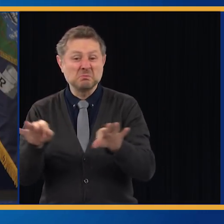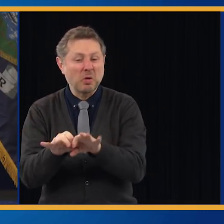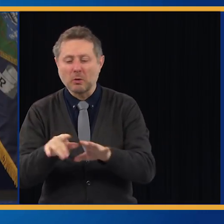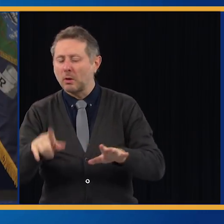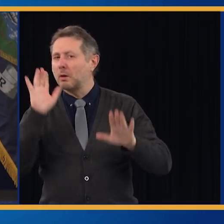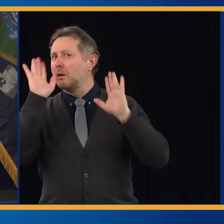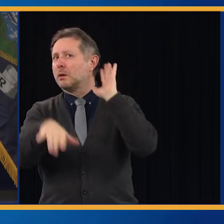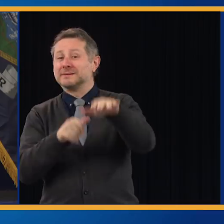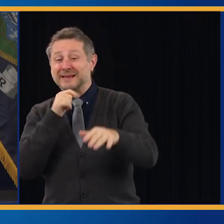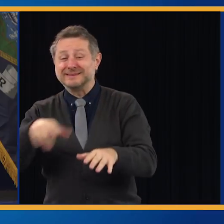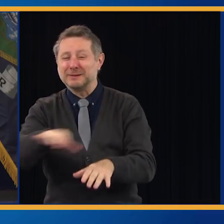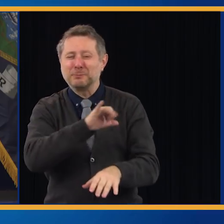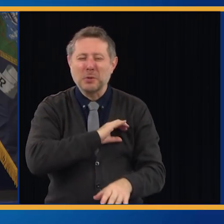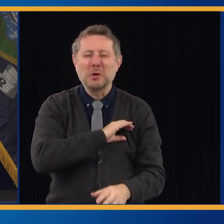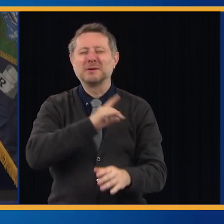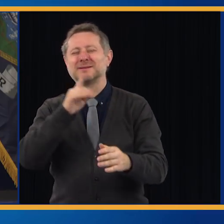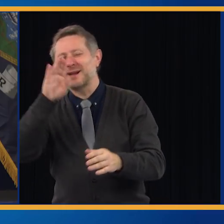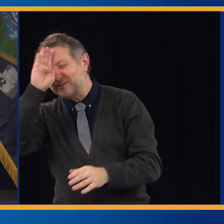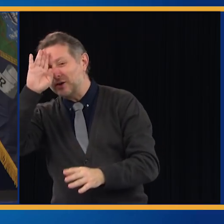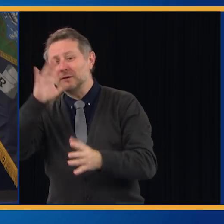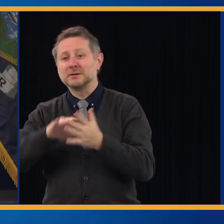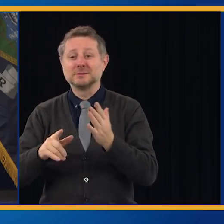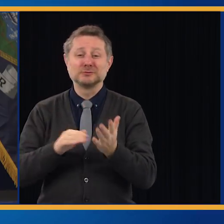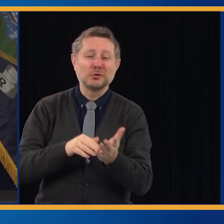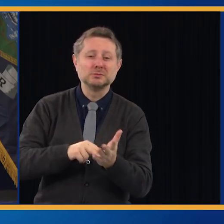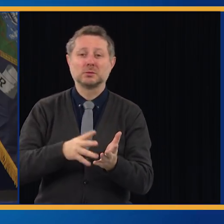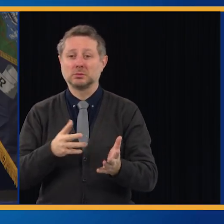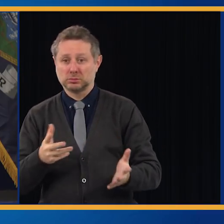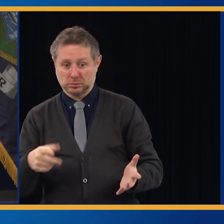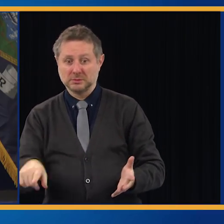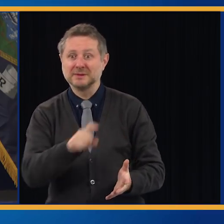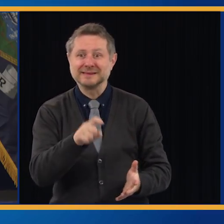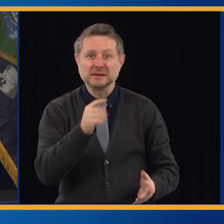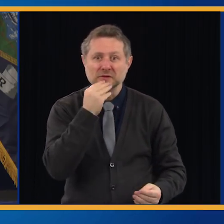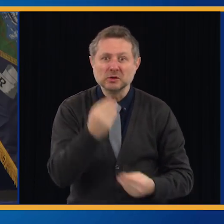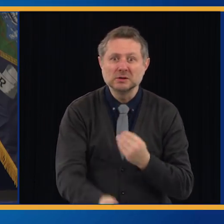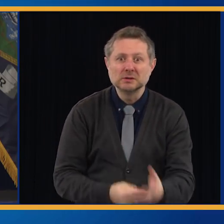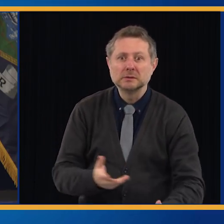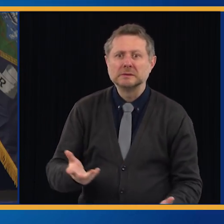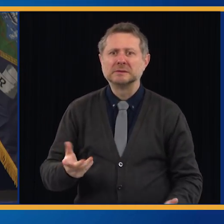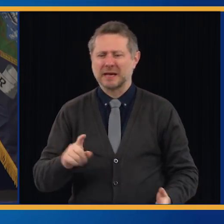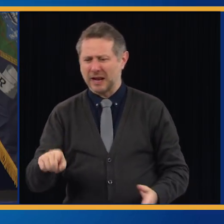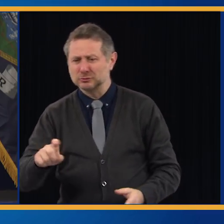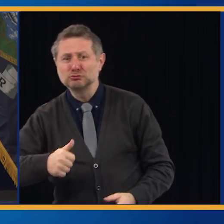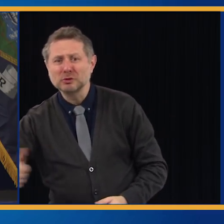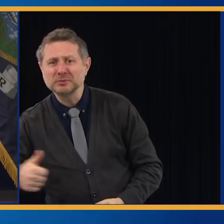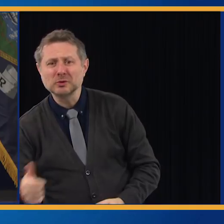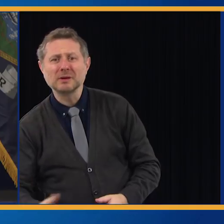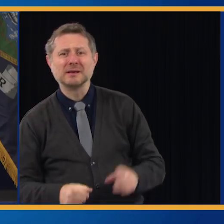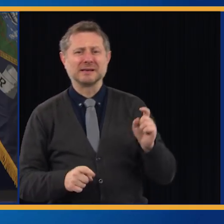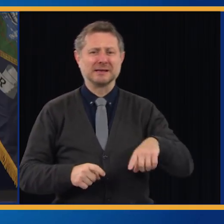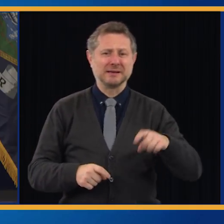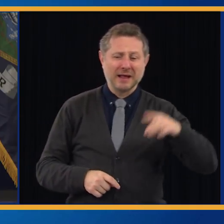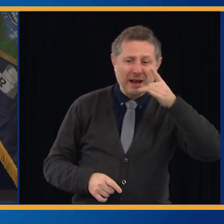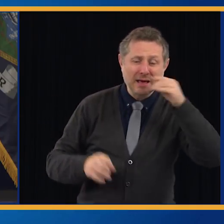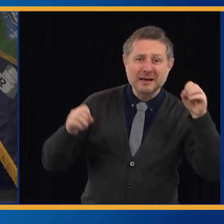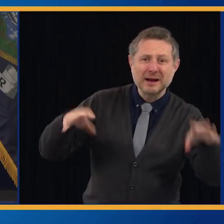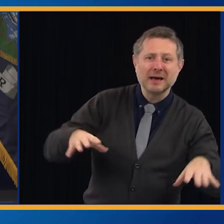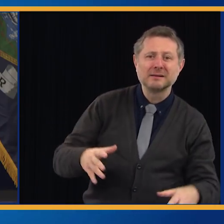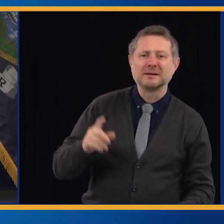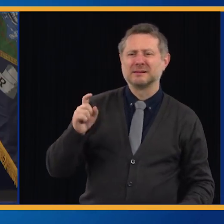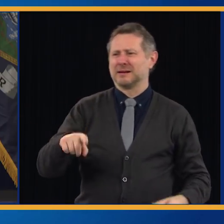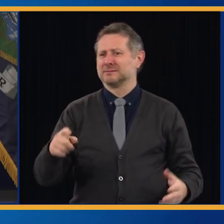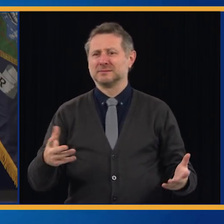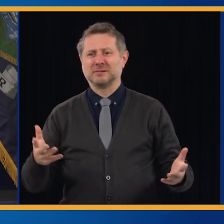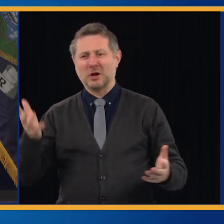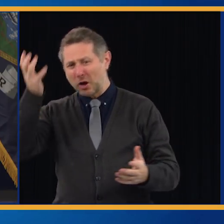You have to have food, you have to have transportation, the lights have to be on, someone has to pick up the garbage, the hospitals have